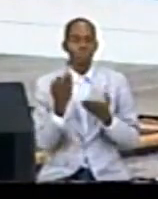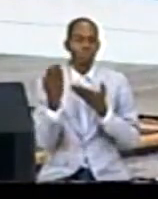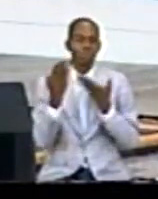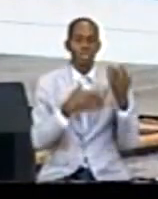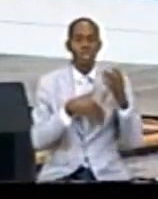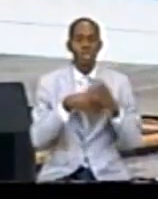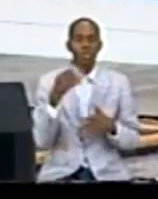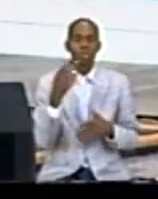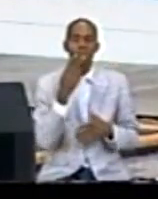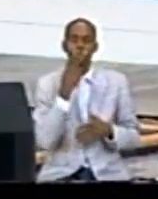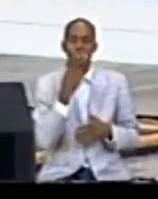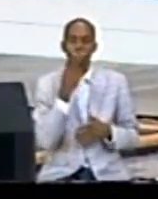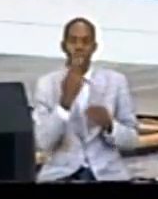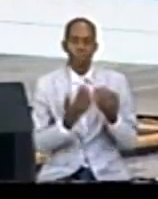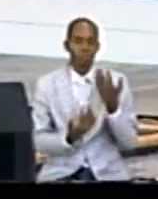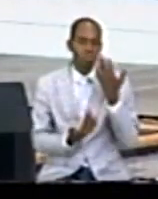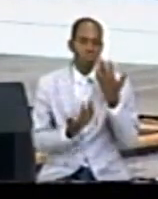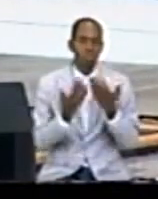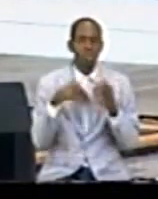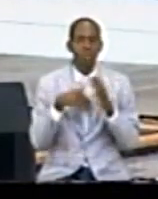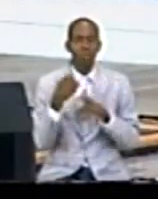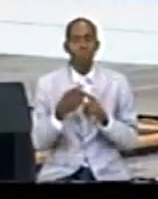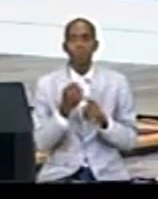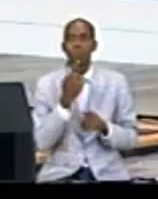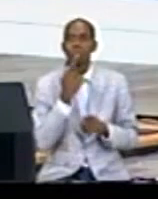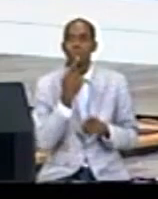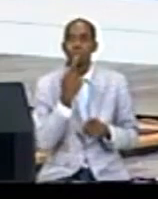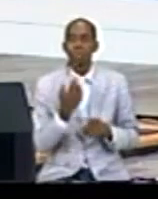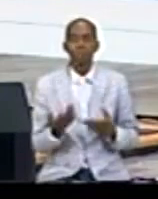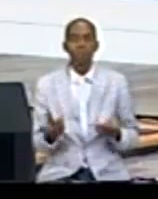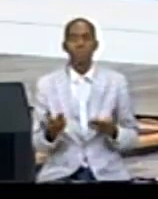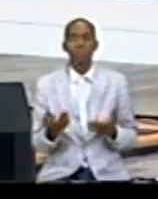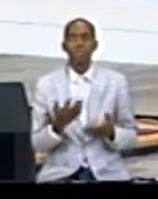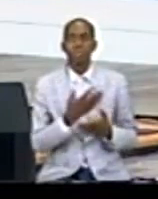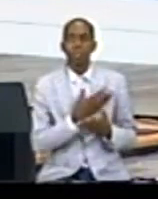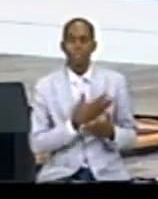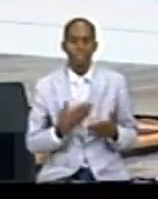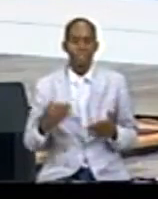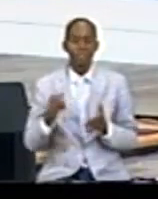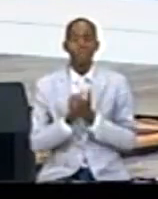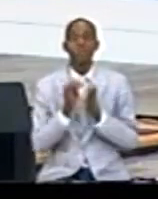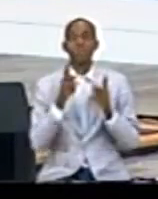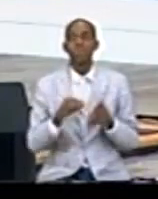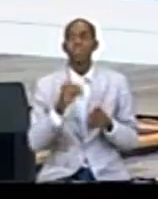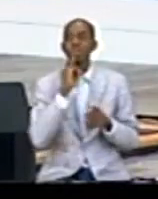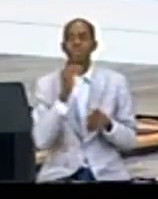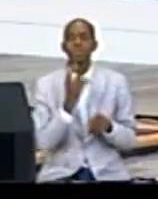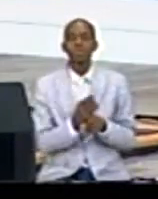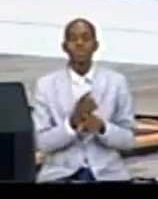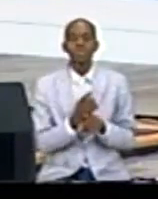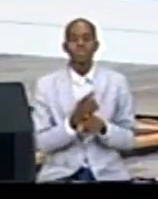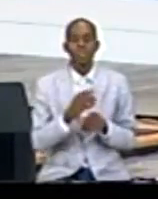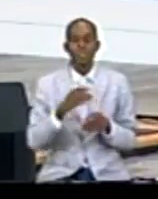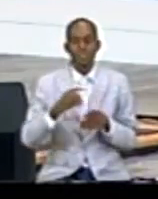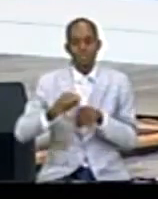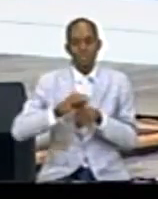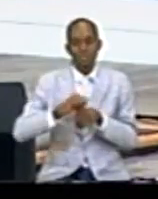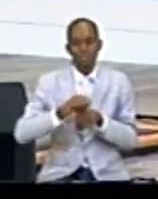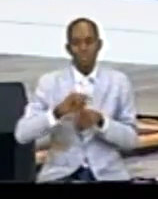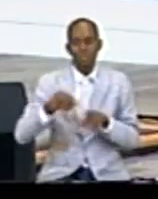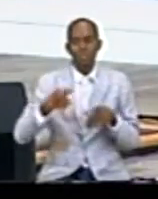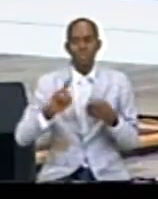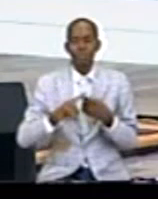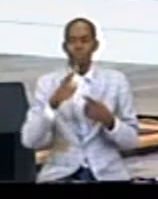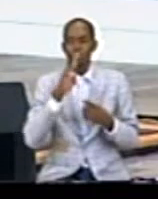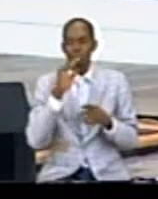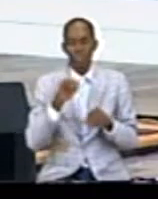smoke, a walking chimney, trying hell before he gets there. And then you run after